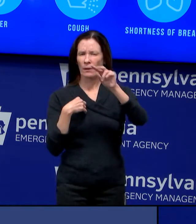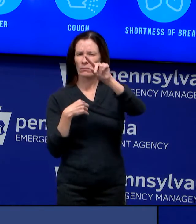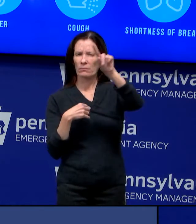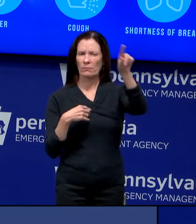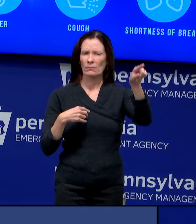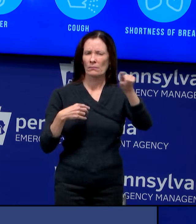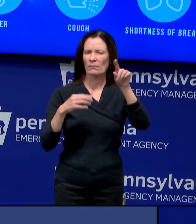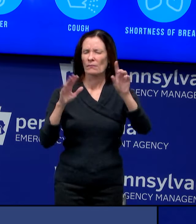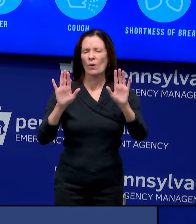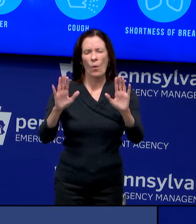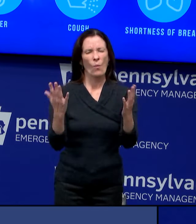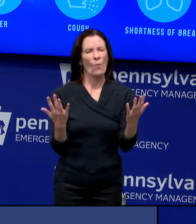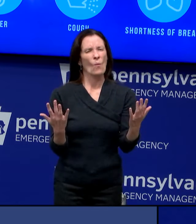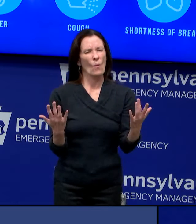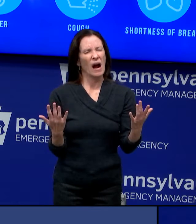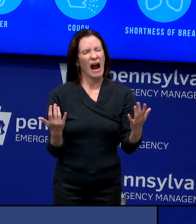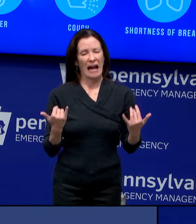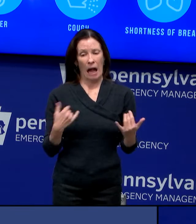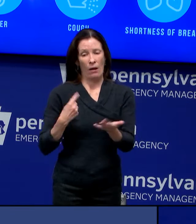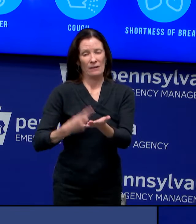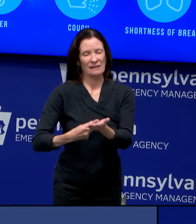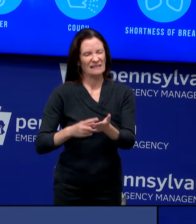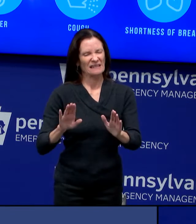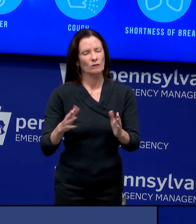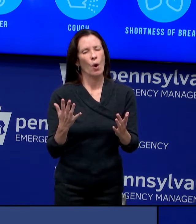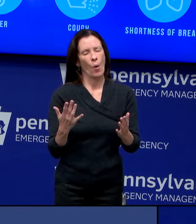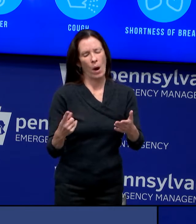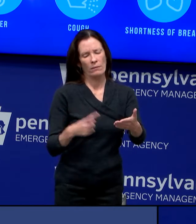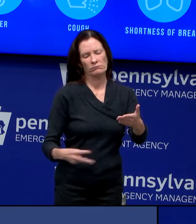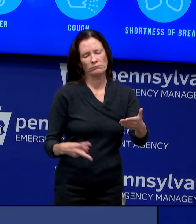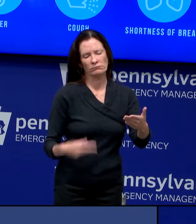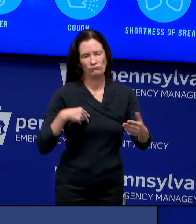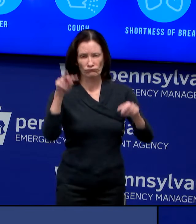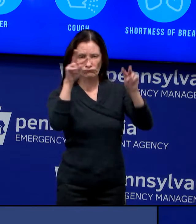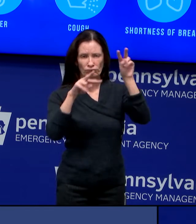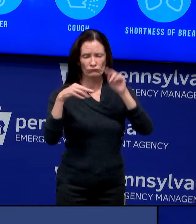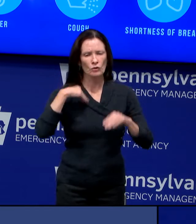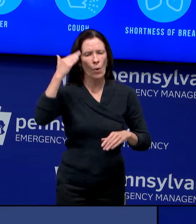time. And then also WKOK is asking, why are daycare